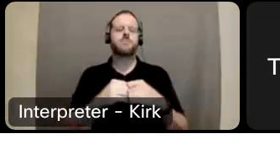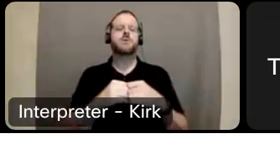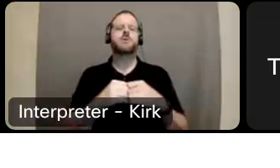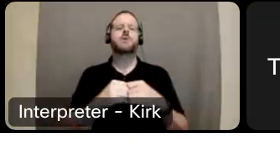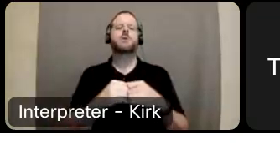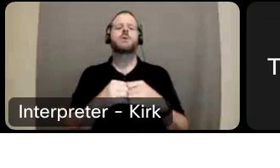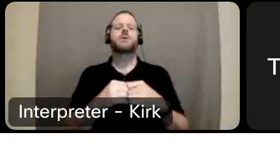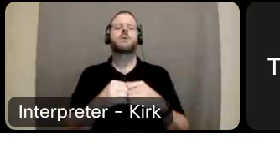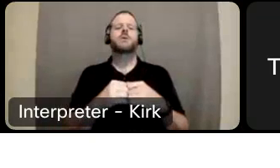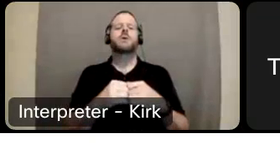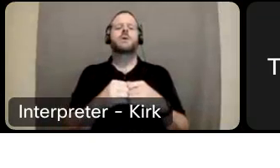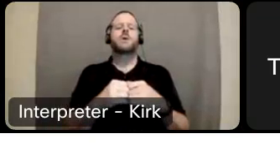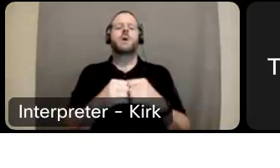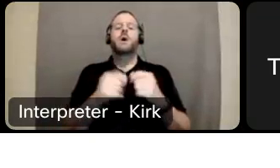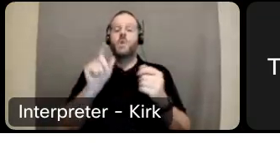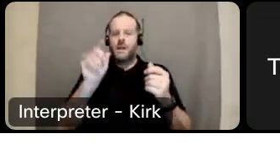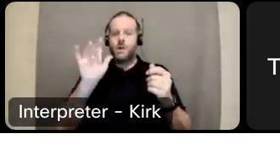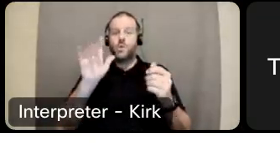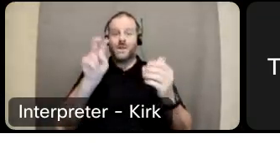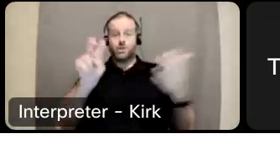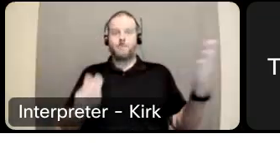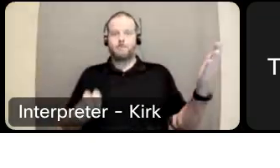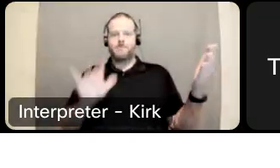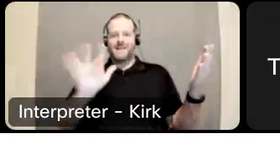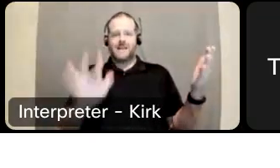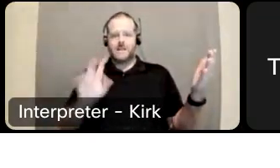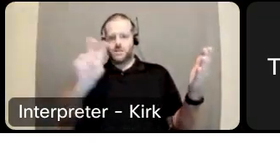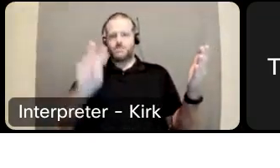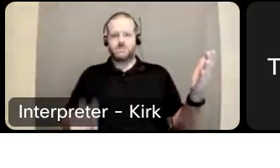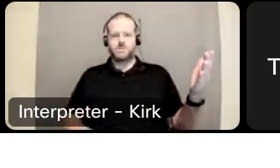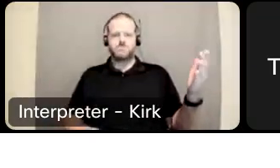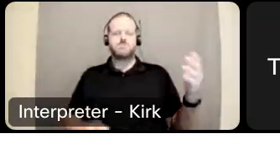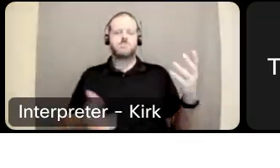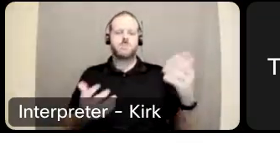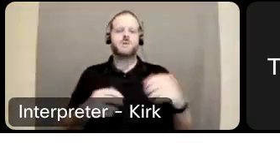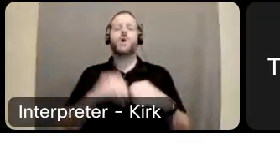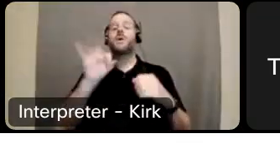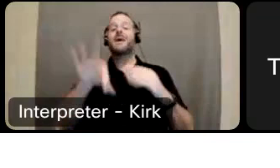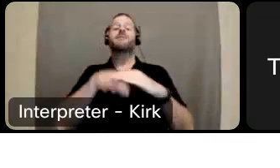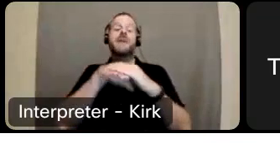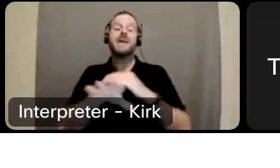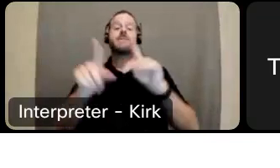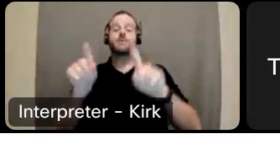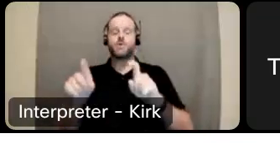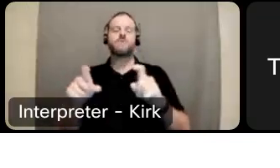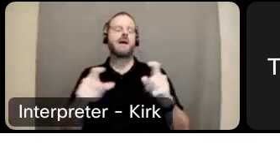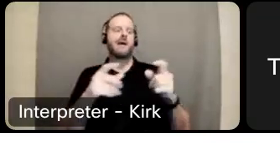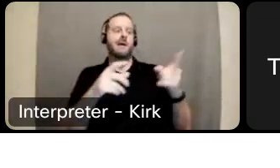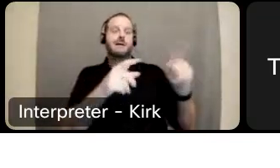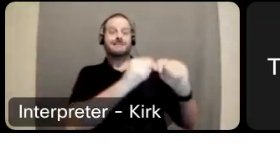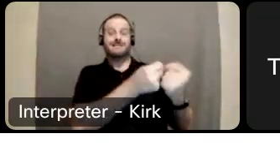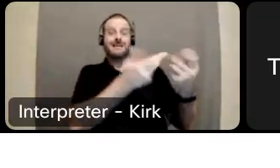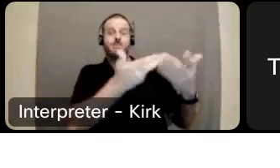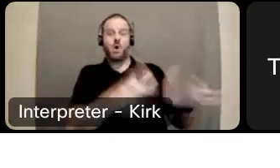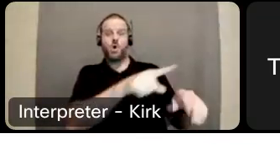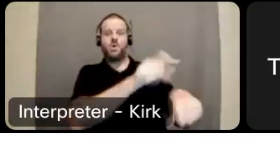contents to click on different sections to jump ahead. So if you came into a survey and a teammate of yours has been working